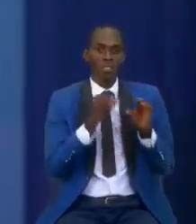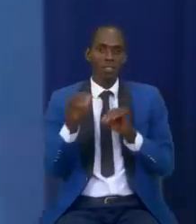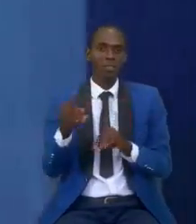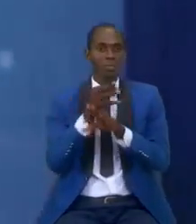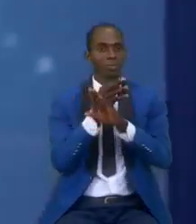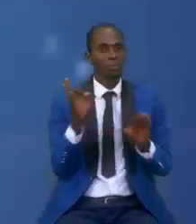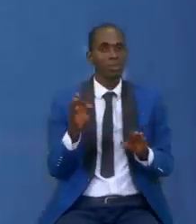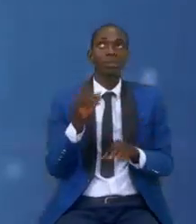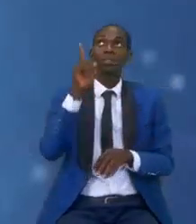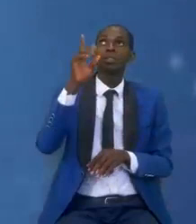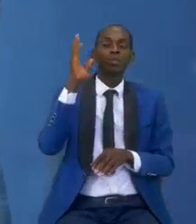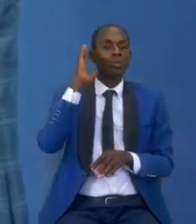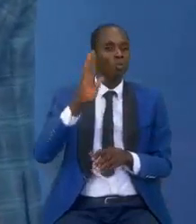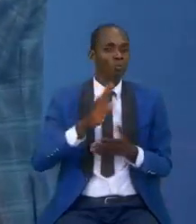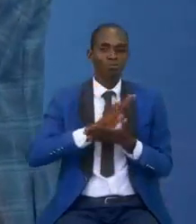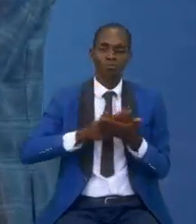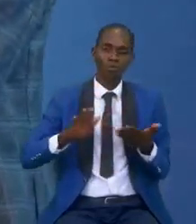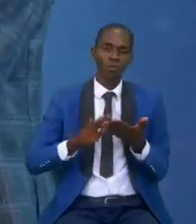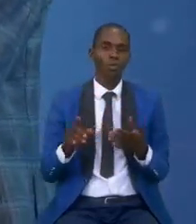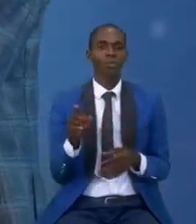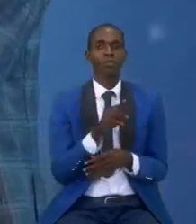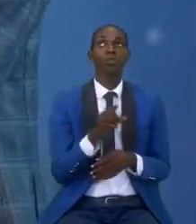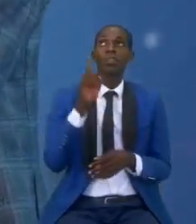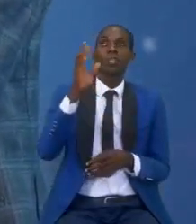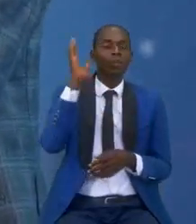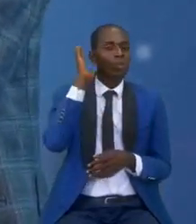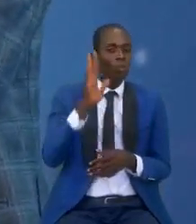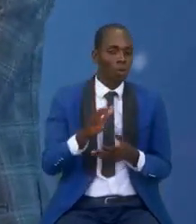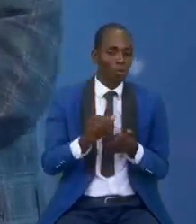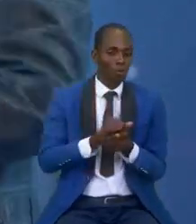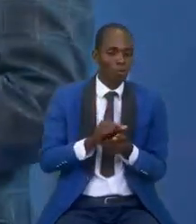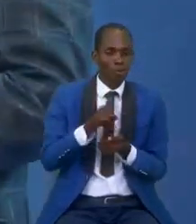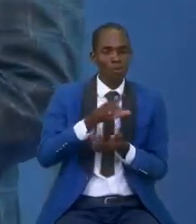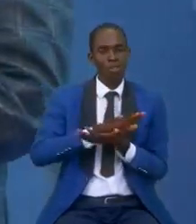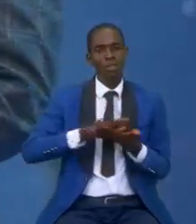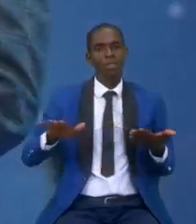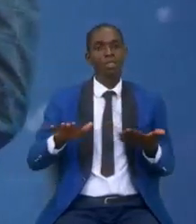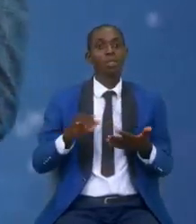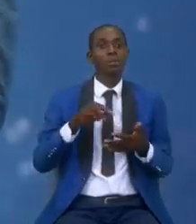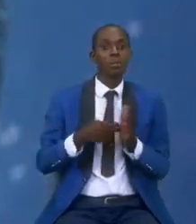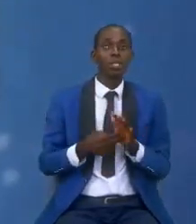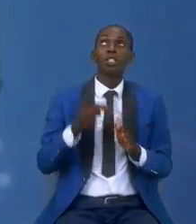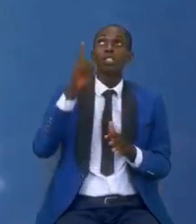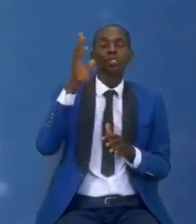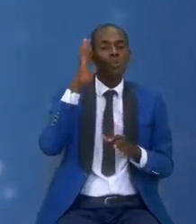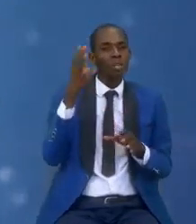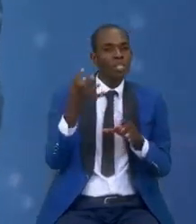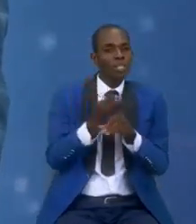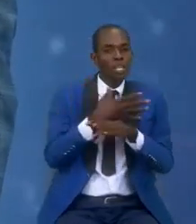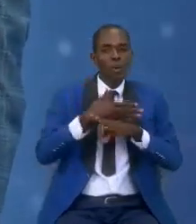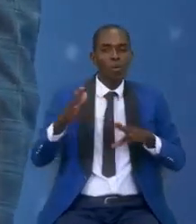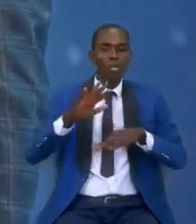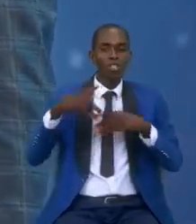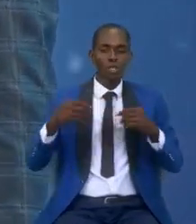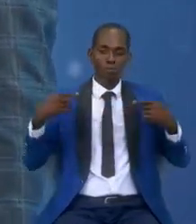That means he'll take away the punishment of all sin away from your life. And he'll break